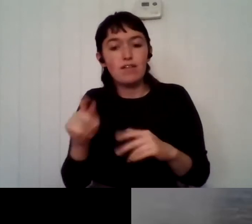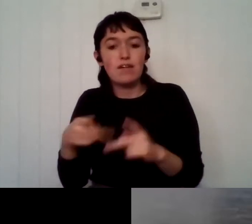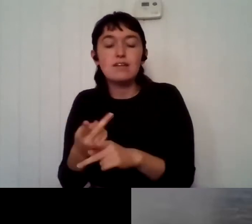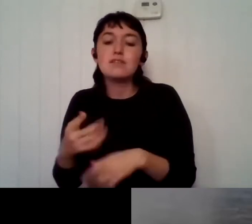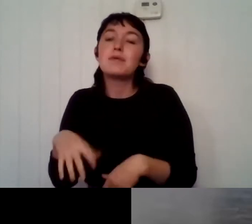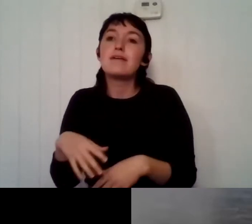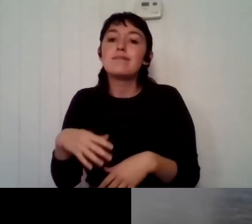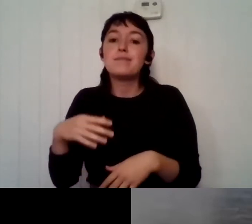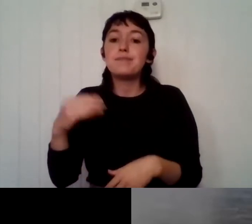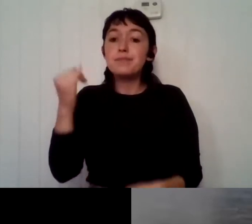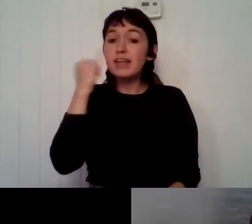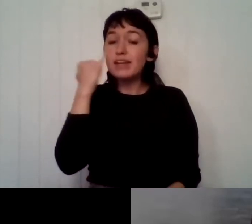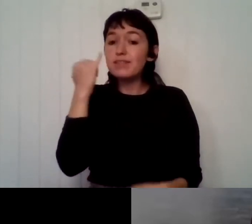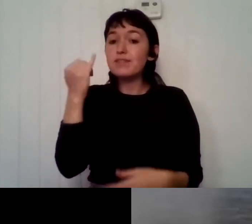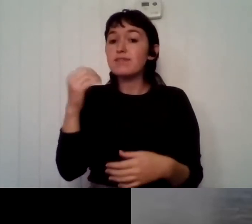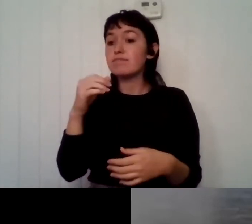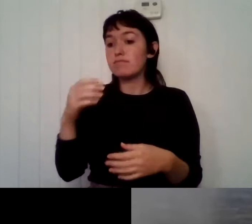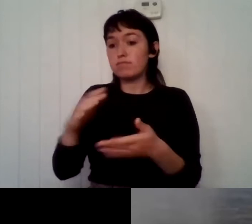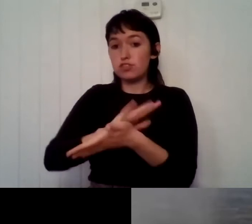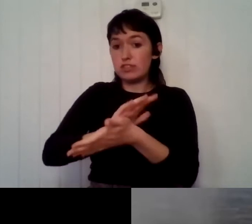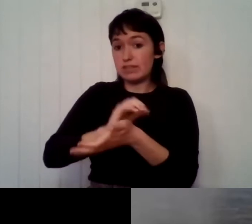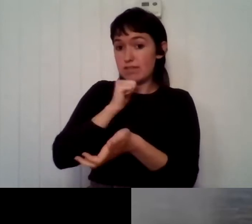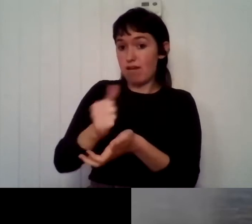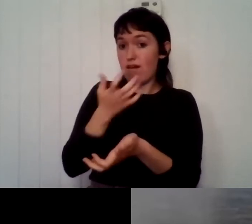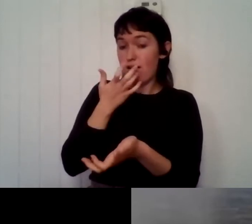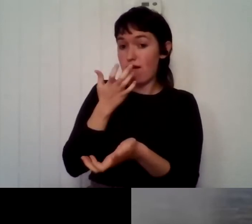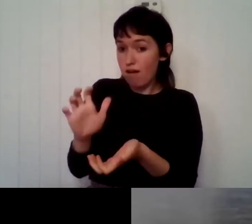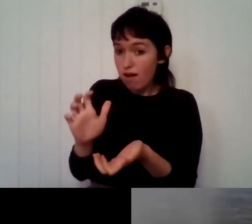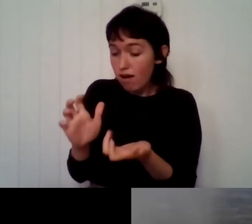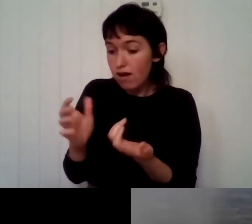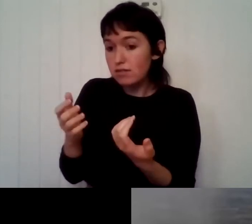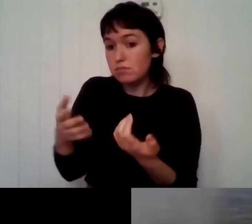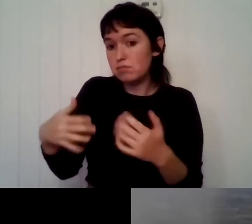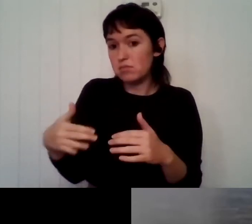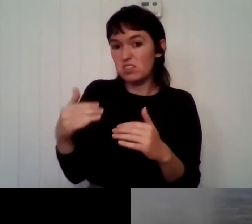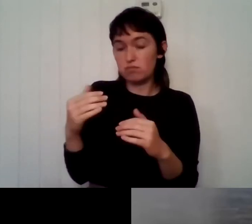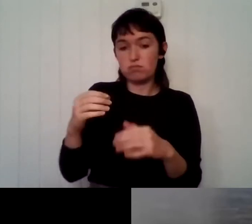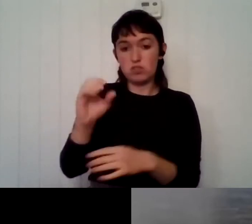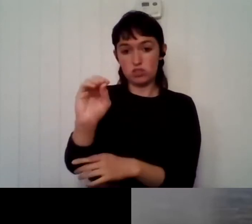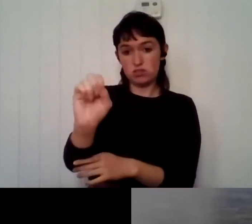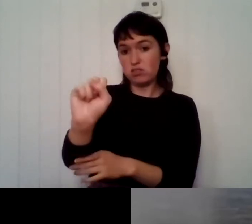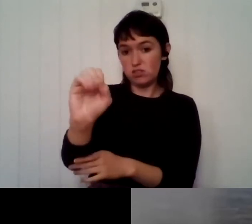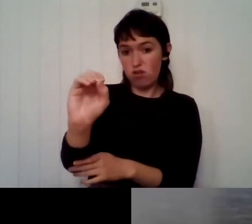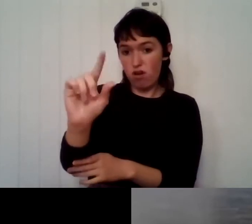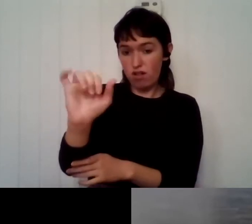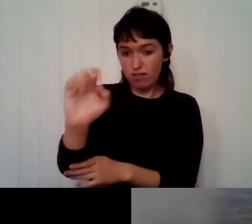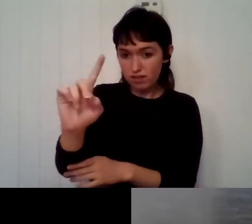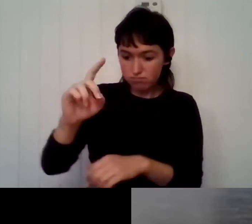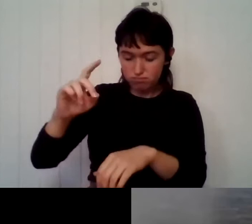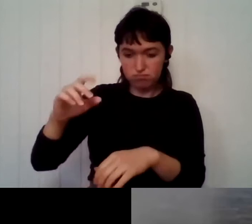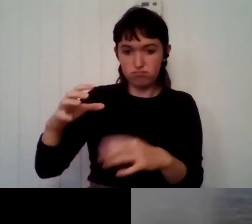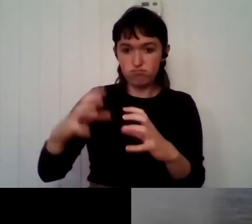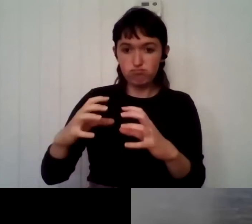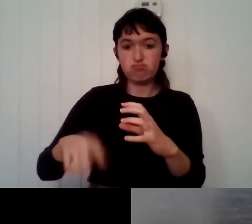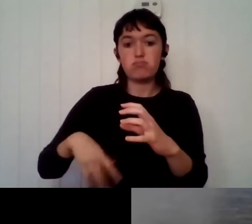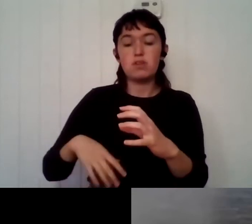it comes back to a solid mass. Maybe it's not the same shape, but it's still going to be solid. So volcanoes are just